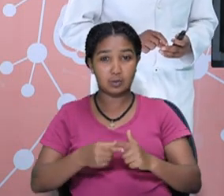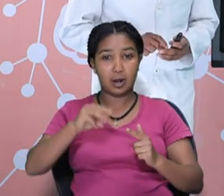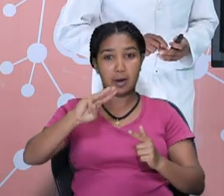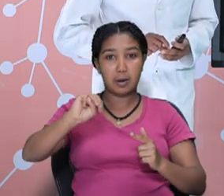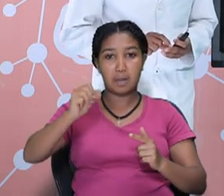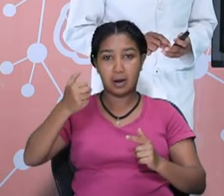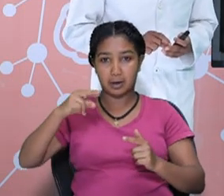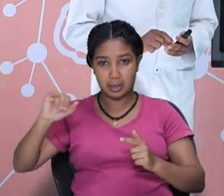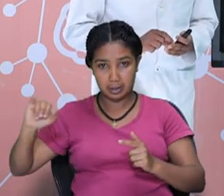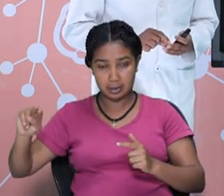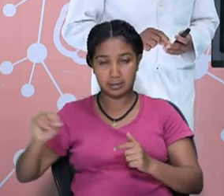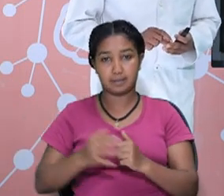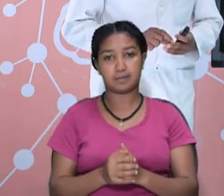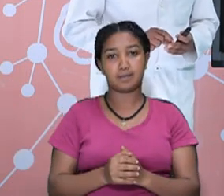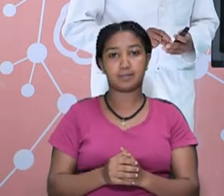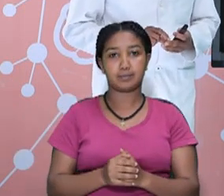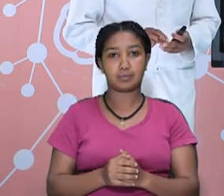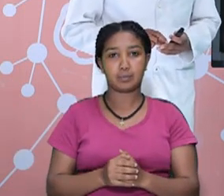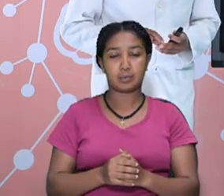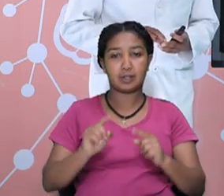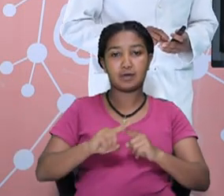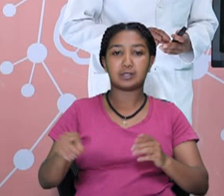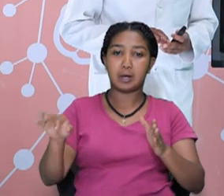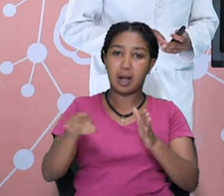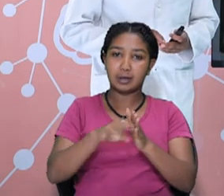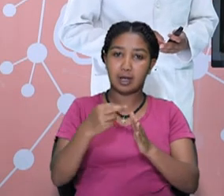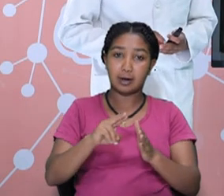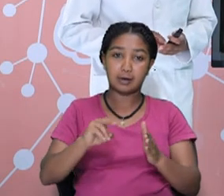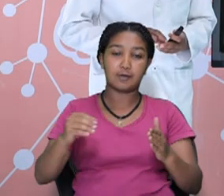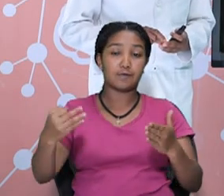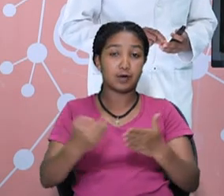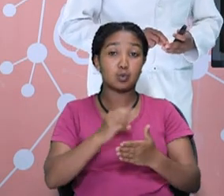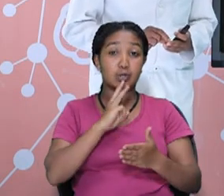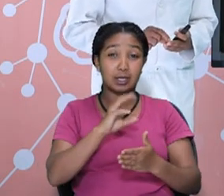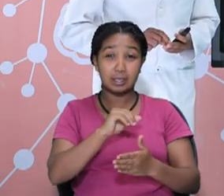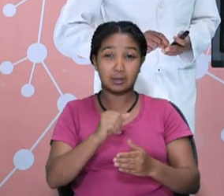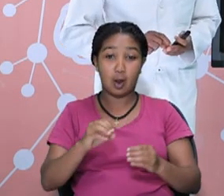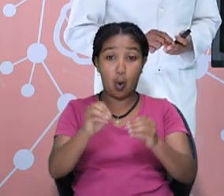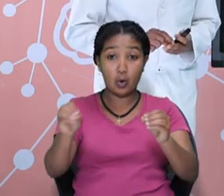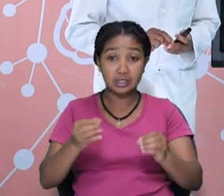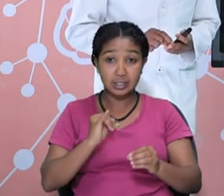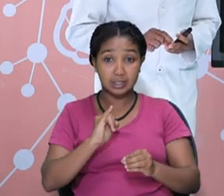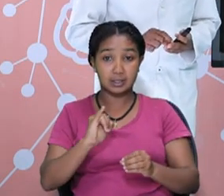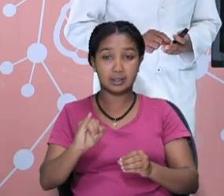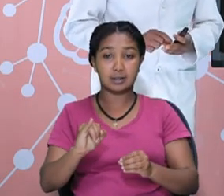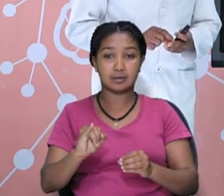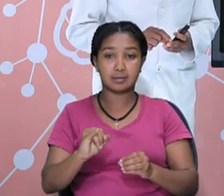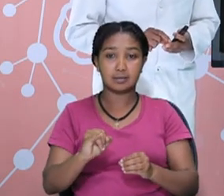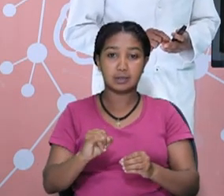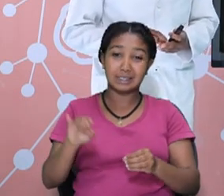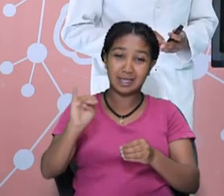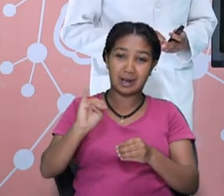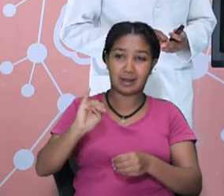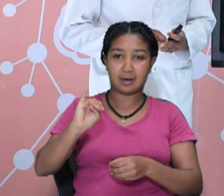ecosystems. Lakes, rivers, and the ponds are freshwater, whereas the ocean is saline,